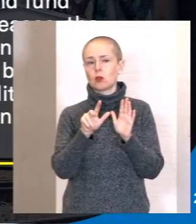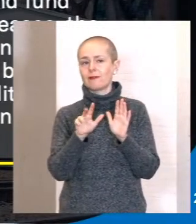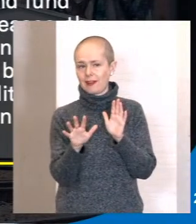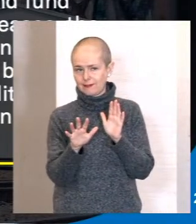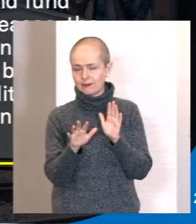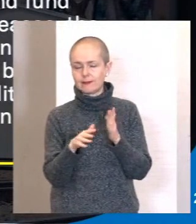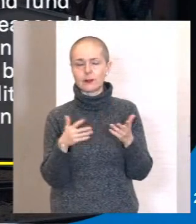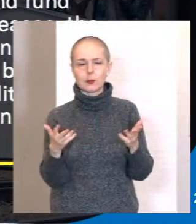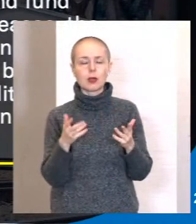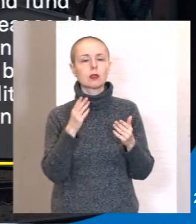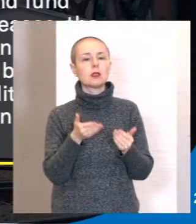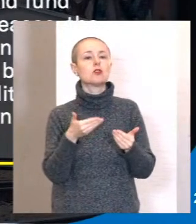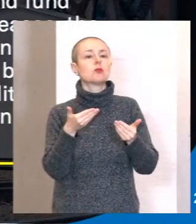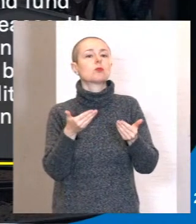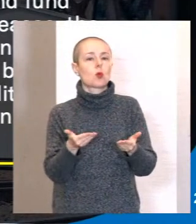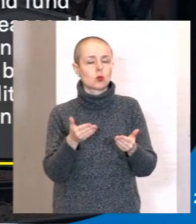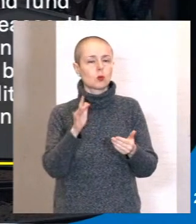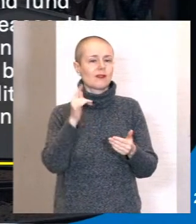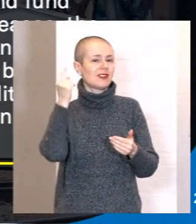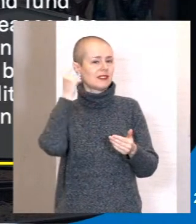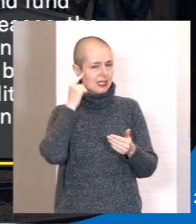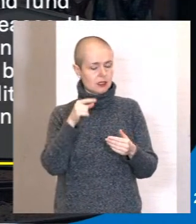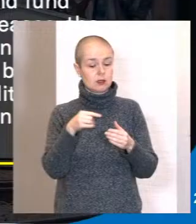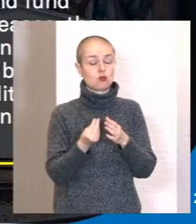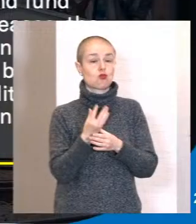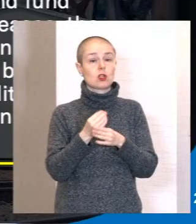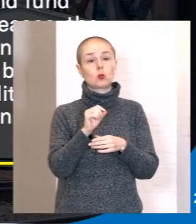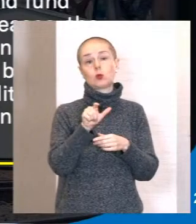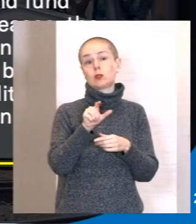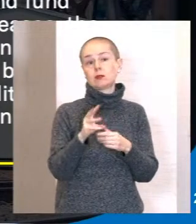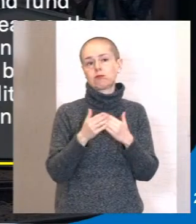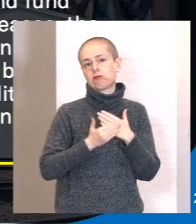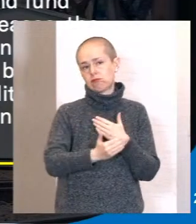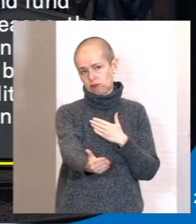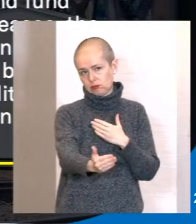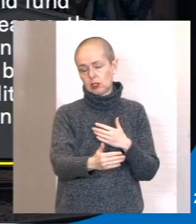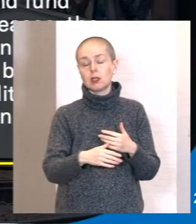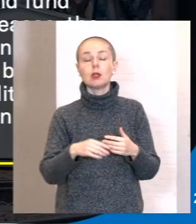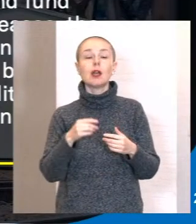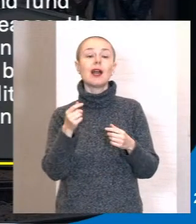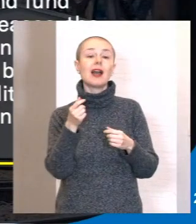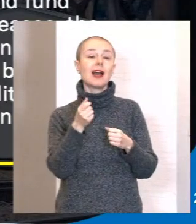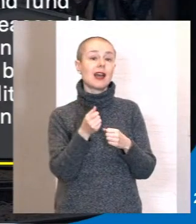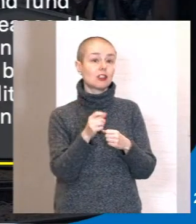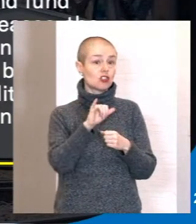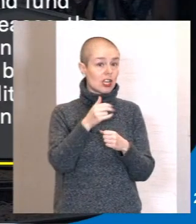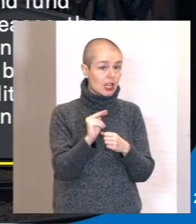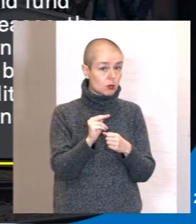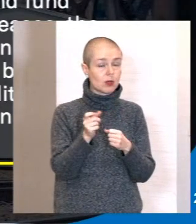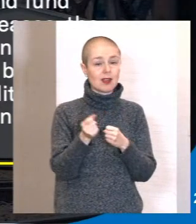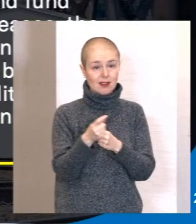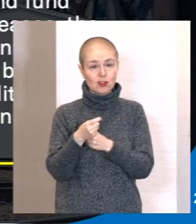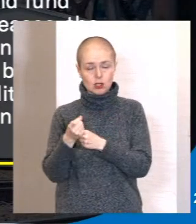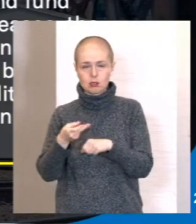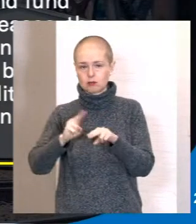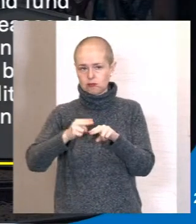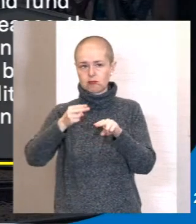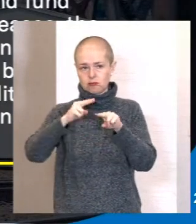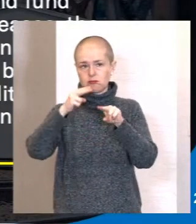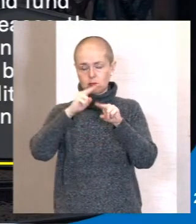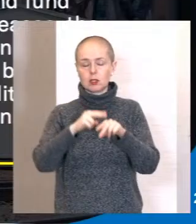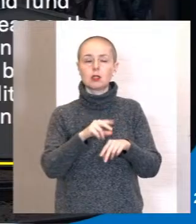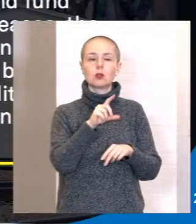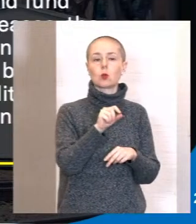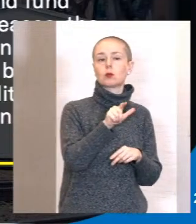cents beginning in spring 2026, with additional 25-cent increases each January from